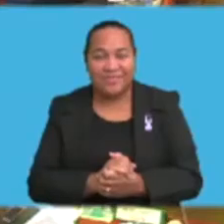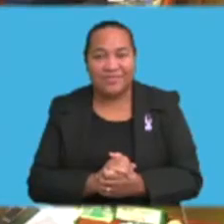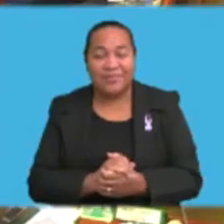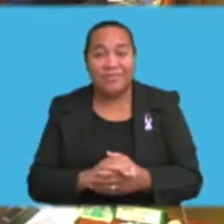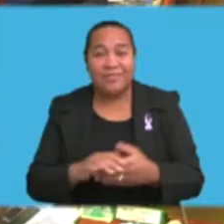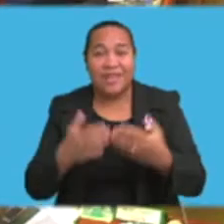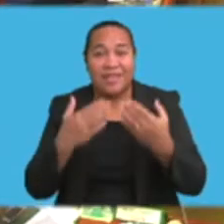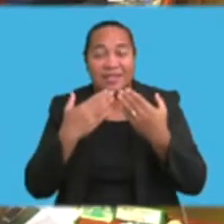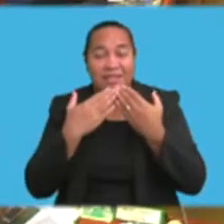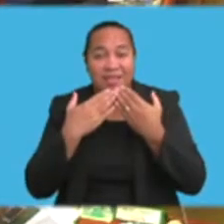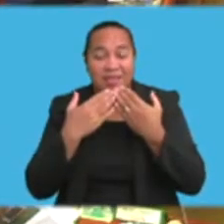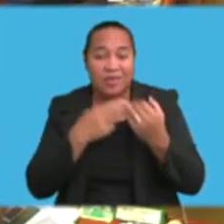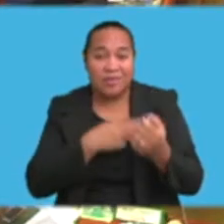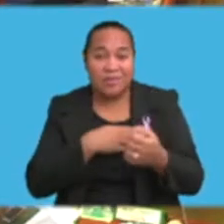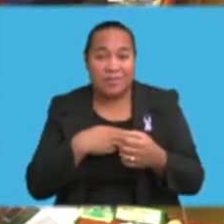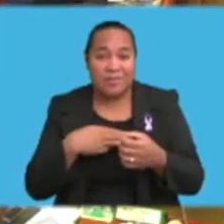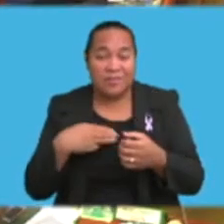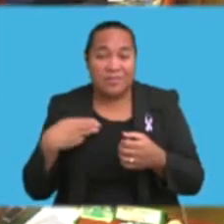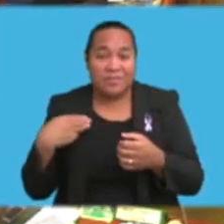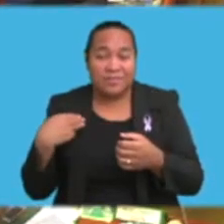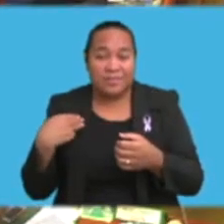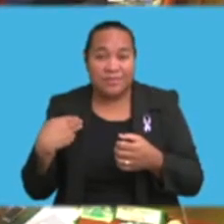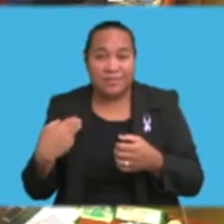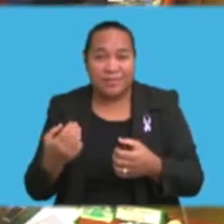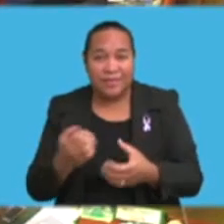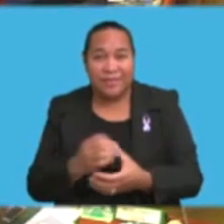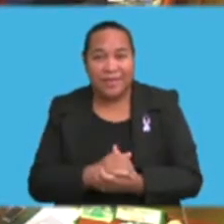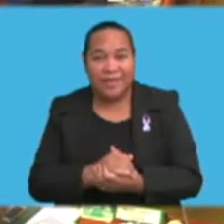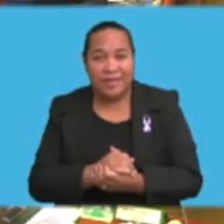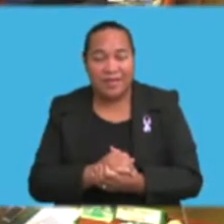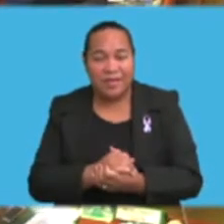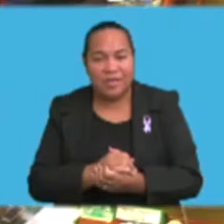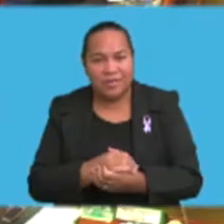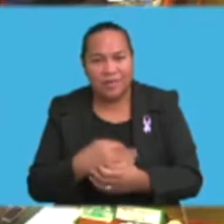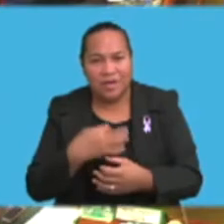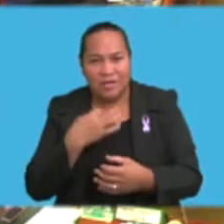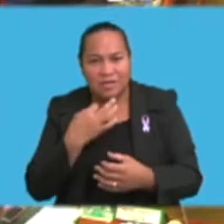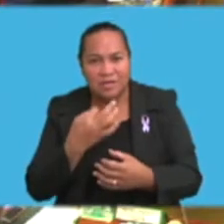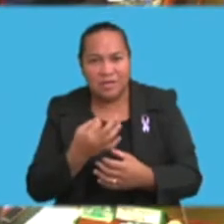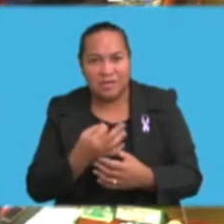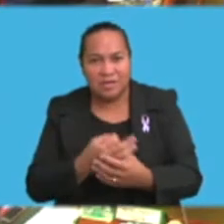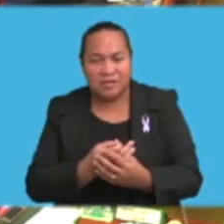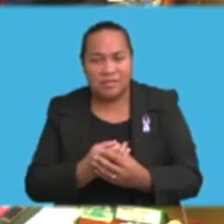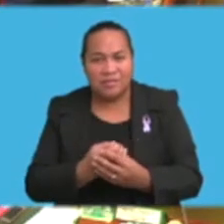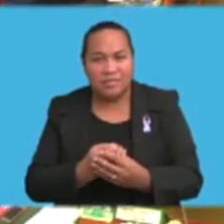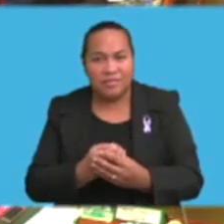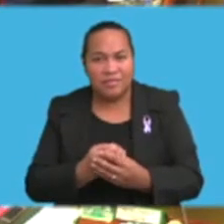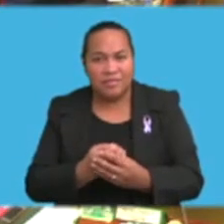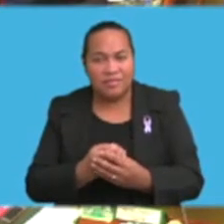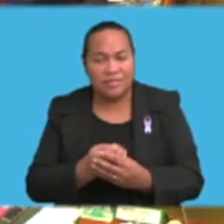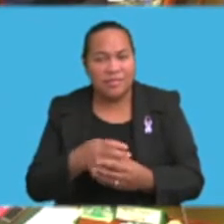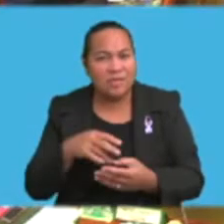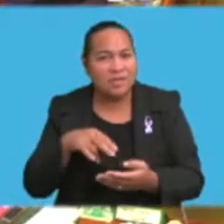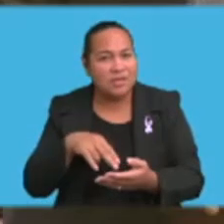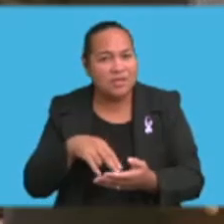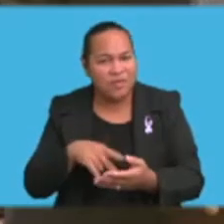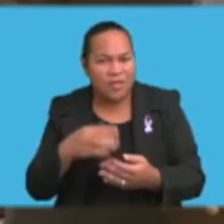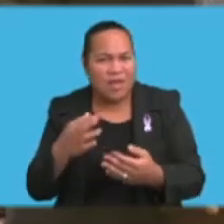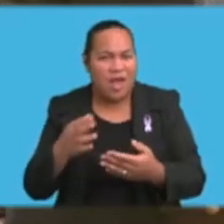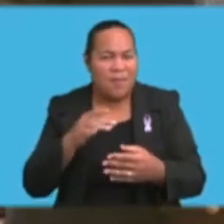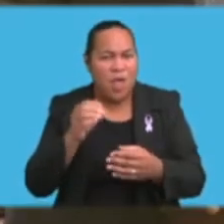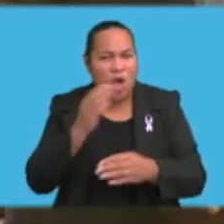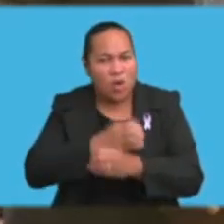Thank you, Madam Speaker. I rise to address this House on the progress my ministry is making on occupational health and